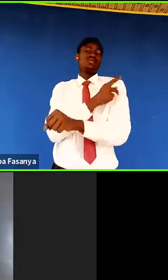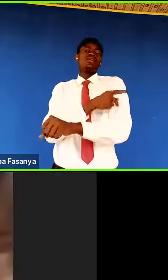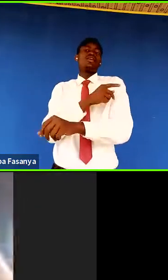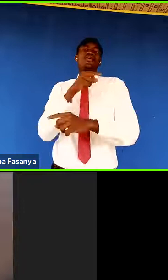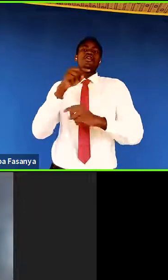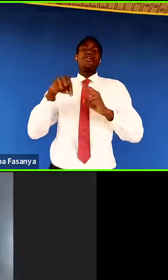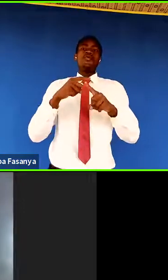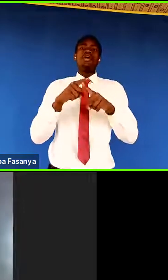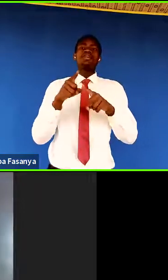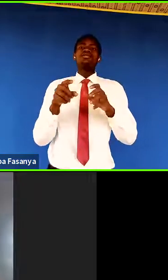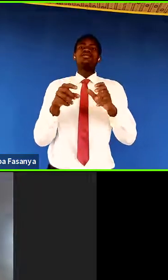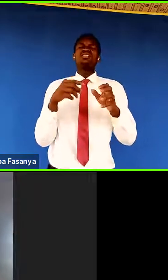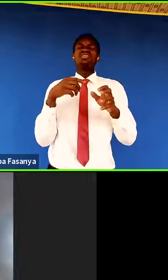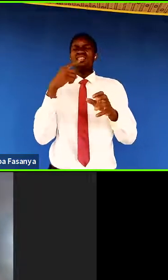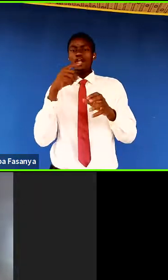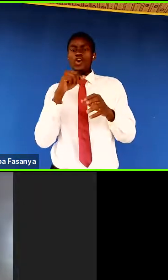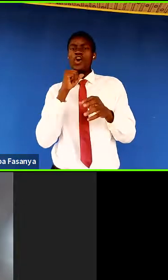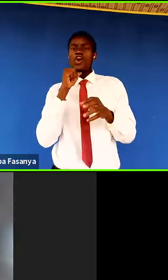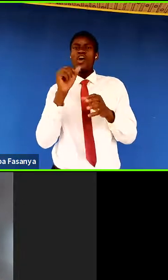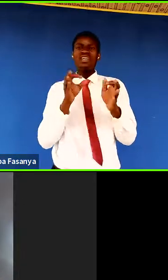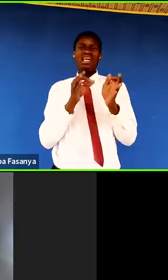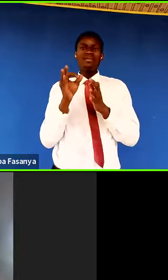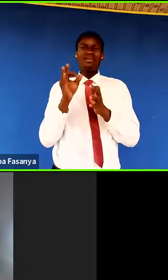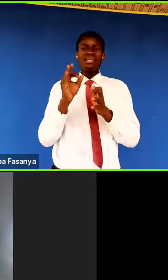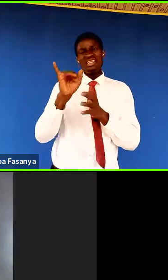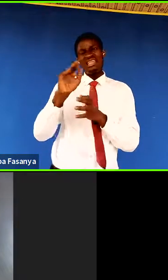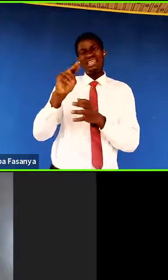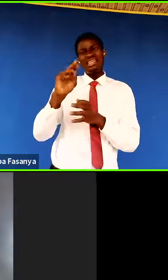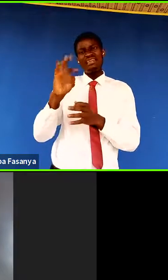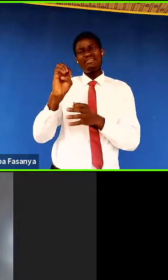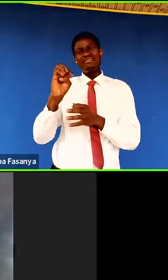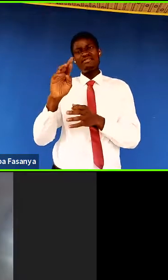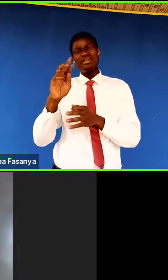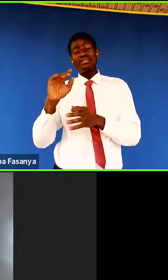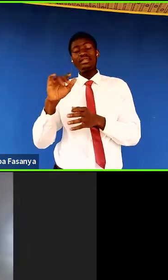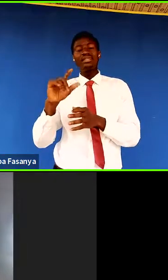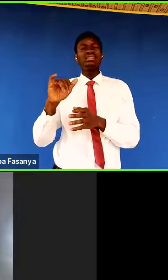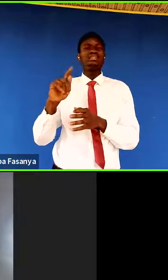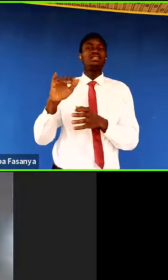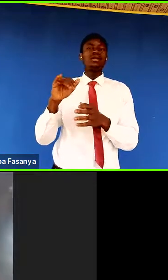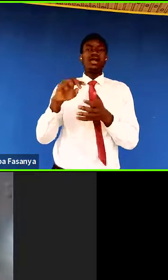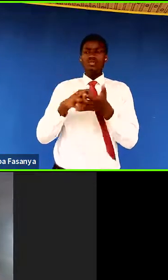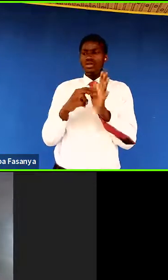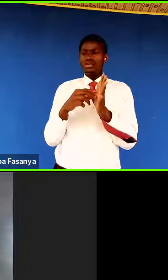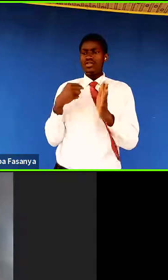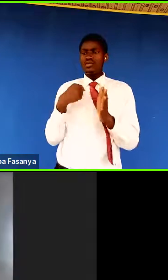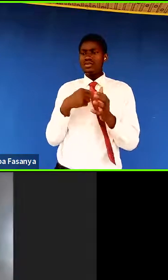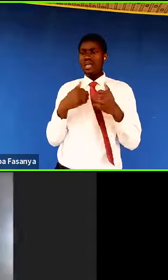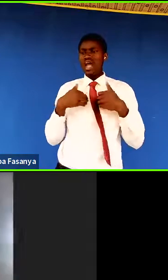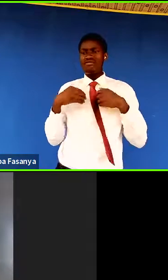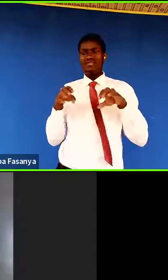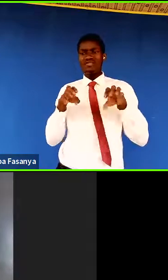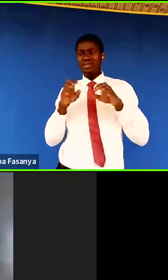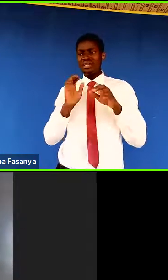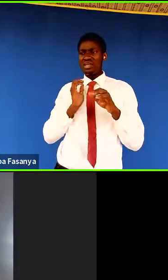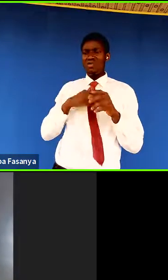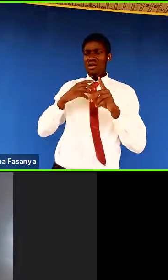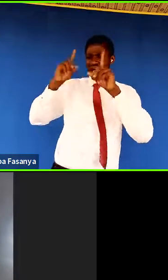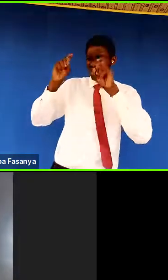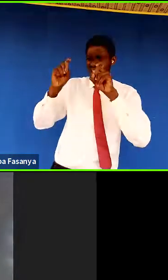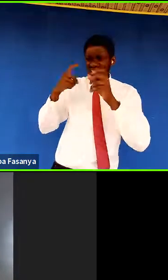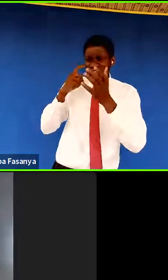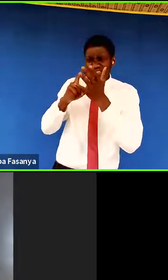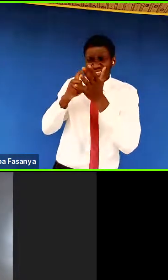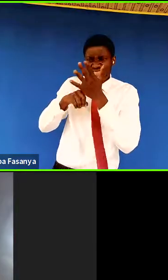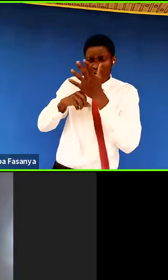done the basic test, checking for semen, checking for egg, whether the woman is ovulating, and checking her tubes. Okay, and